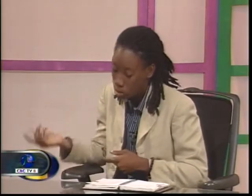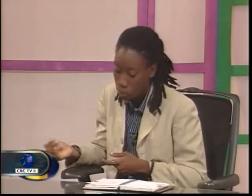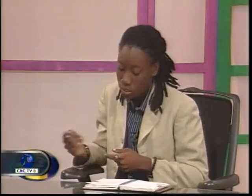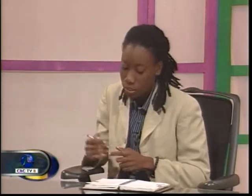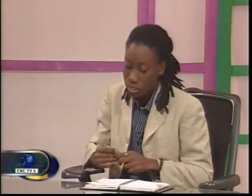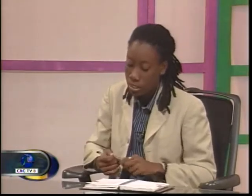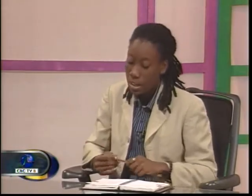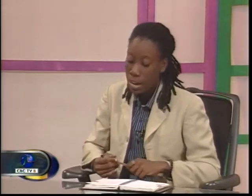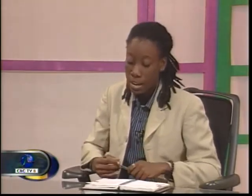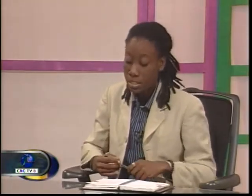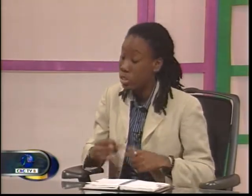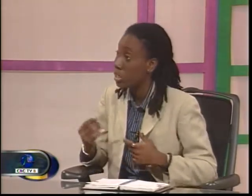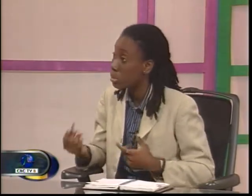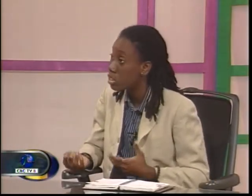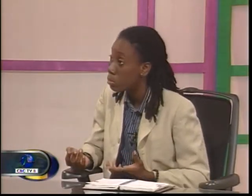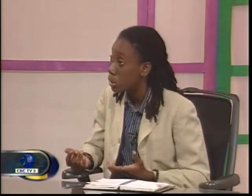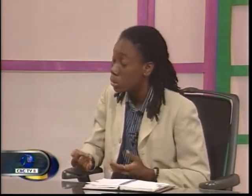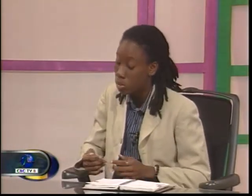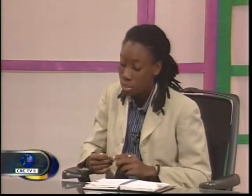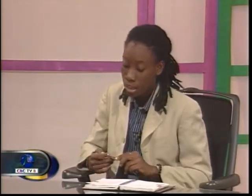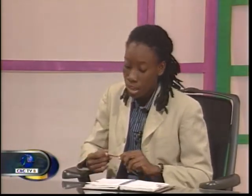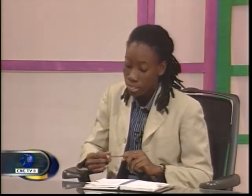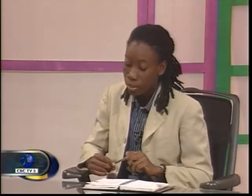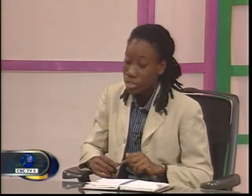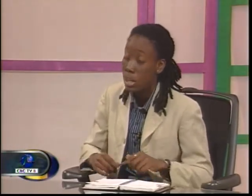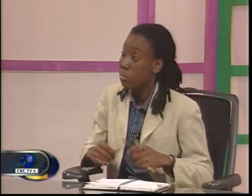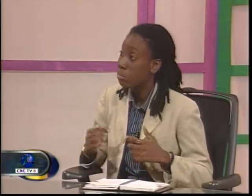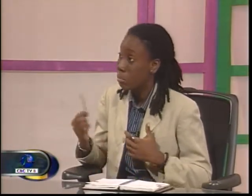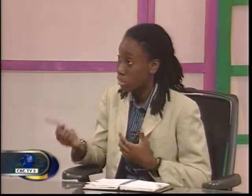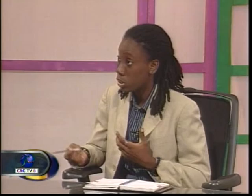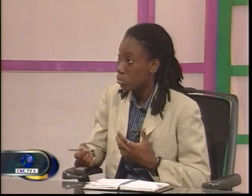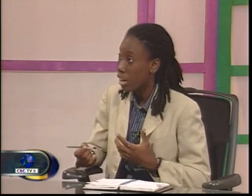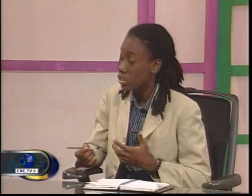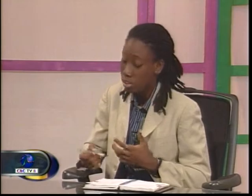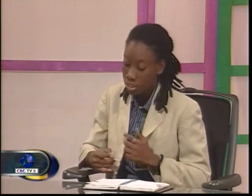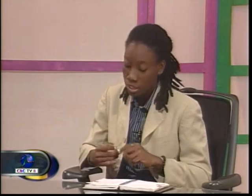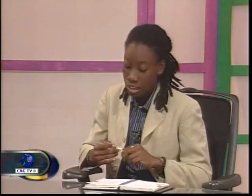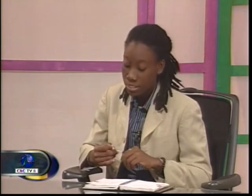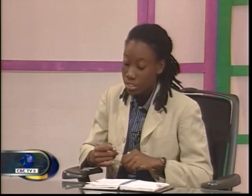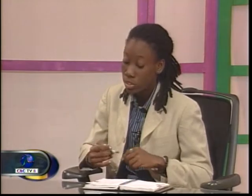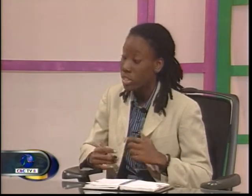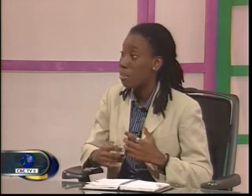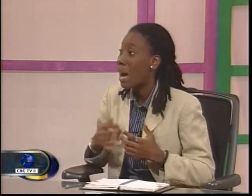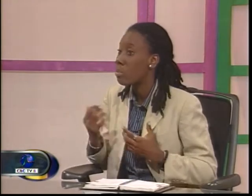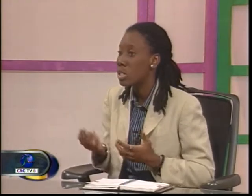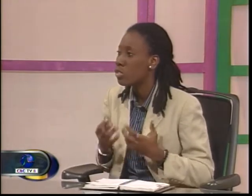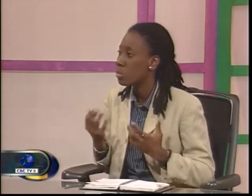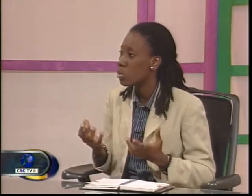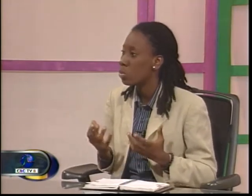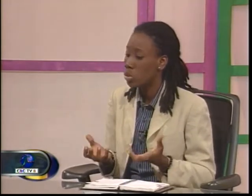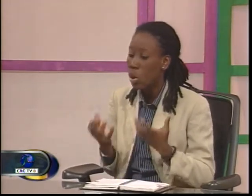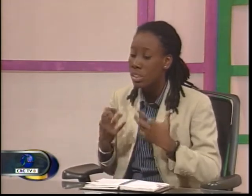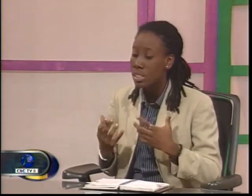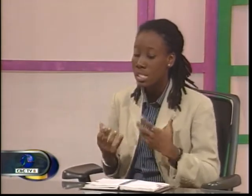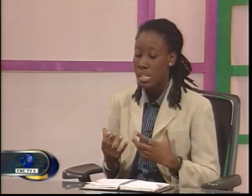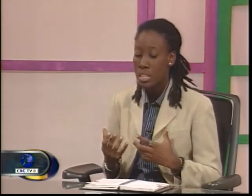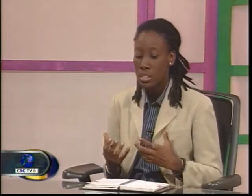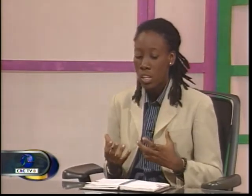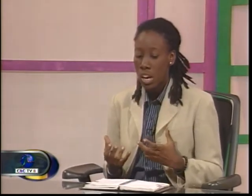commit suicide. And there's substance abuse, and there's mental depression, and then there's absence from school. So